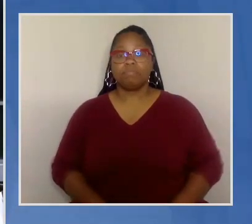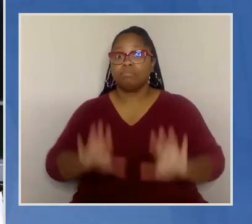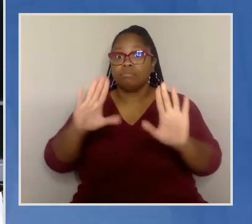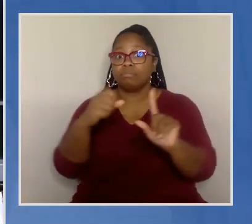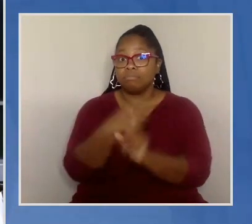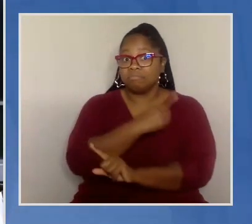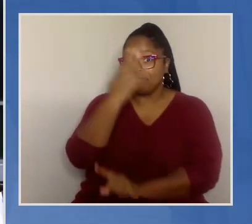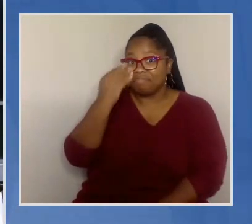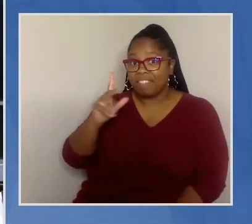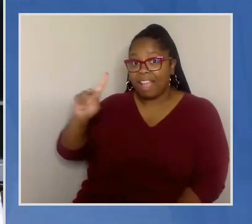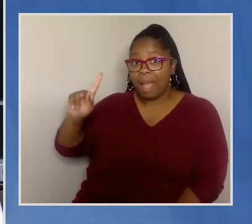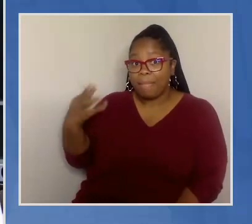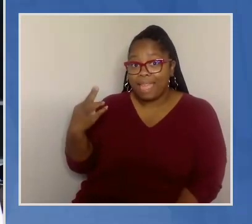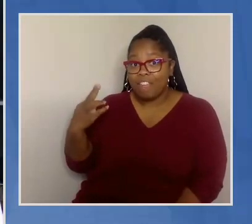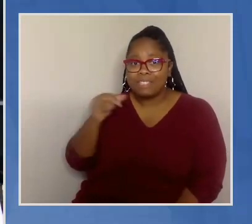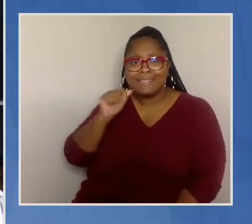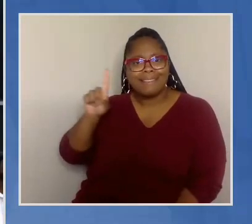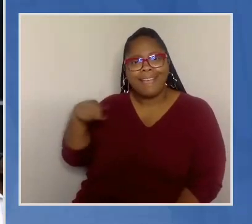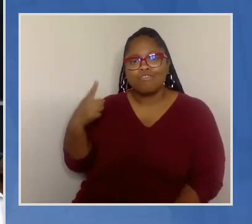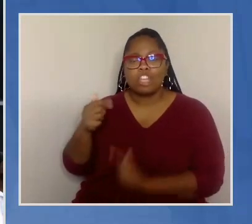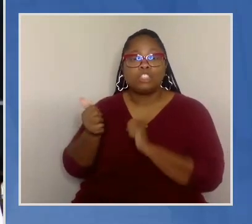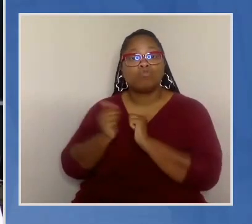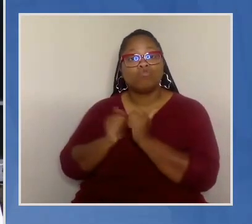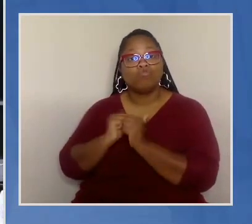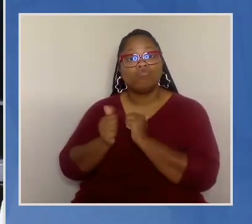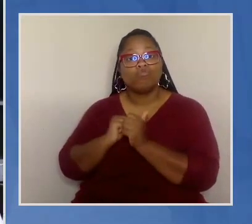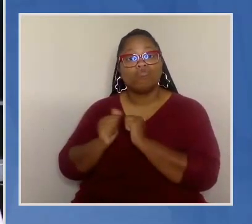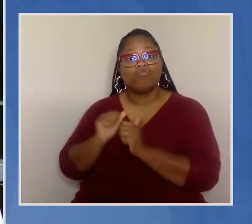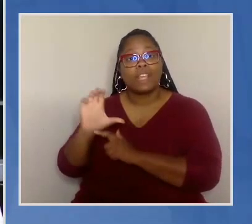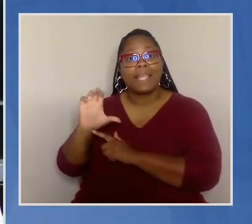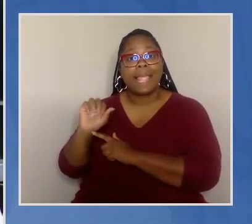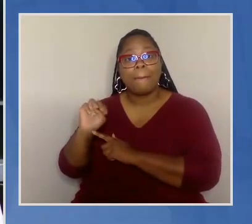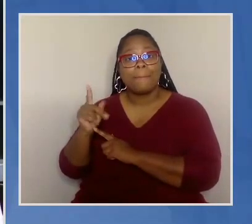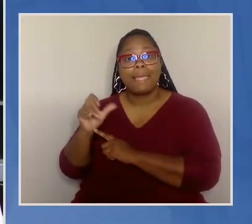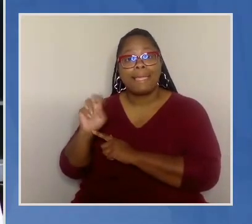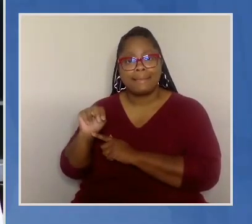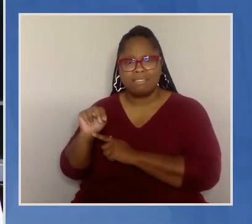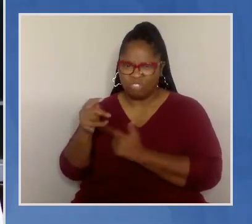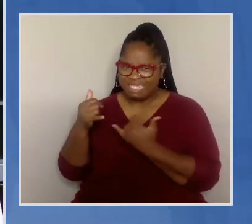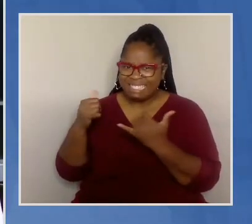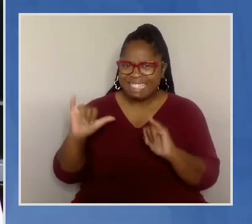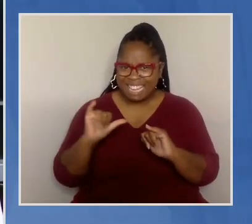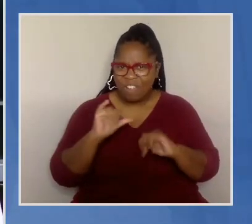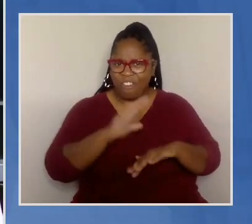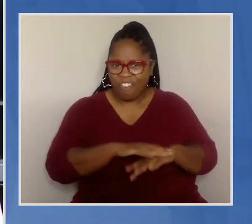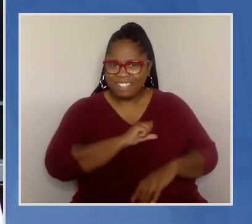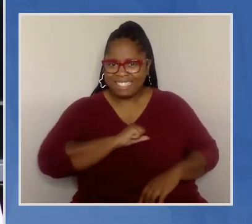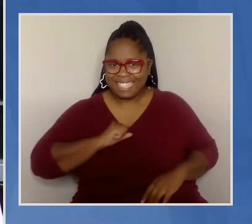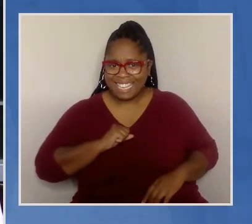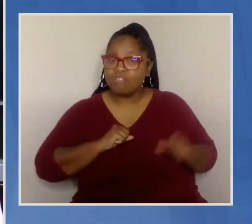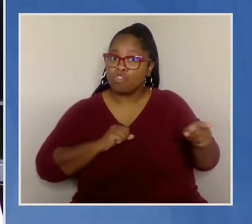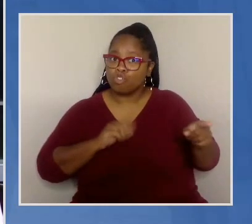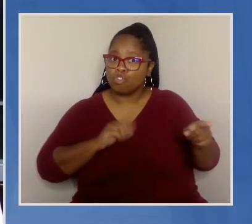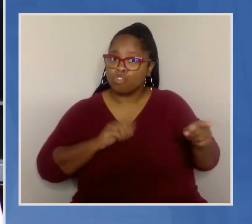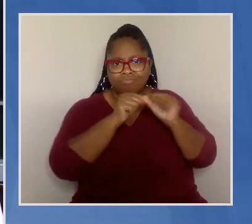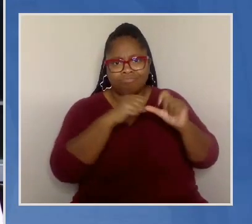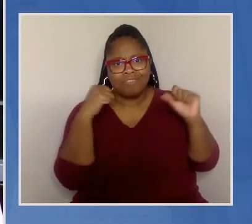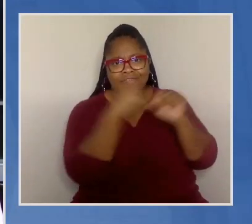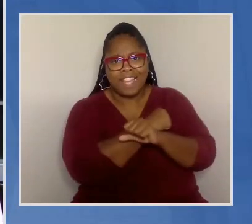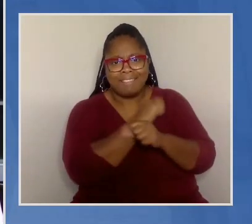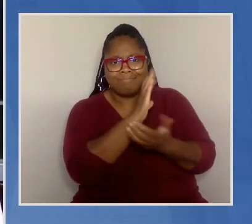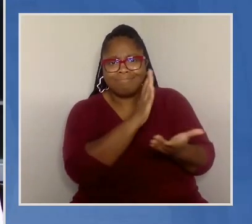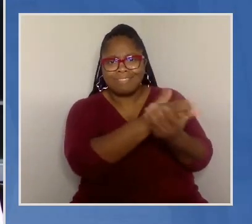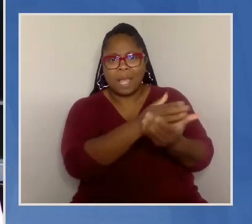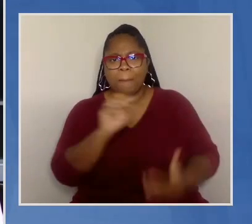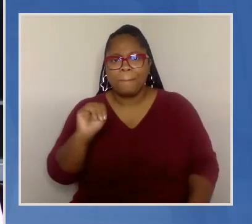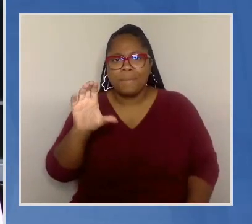And by the way, Kamala Harris is not just on the campaign trail. She remains in the Senate, where she'll be squarely in the fight to